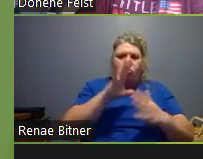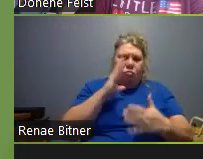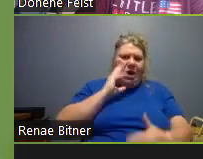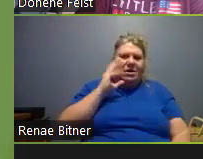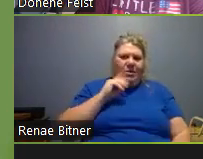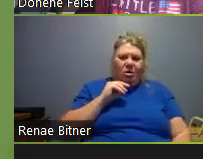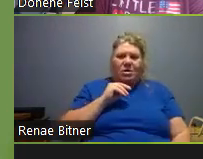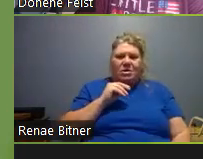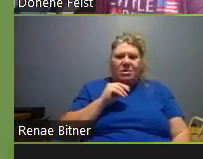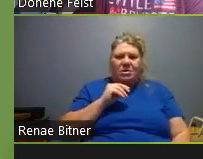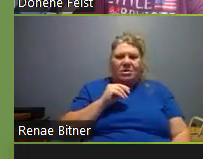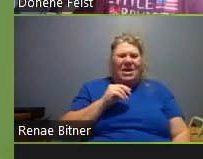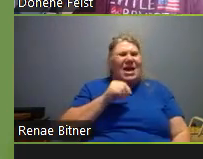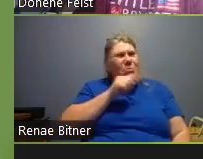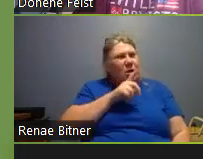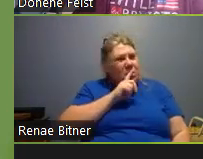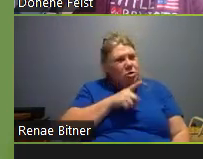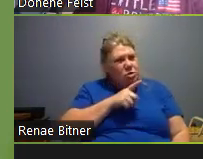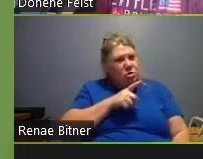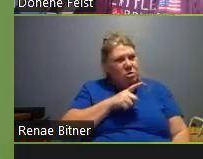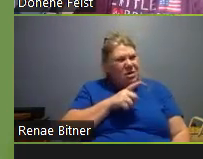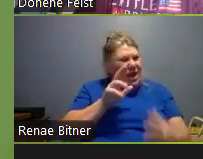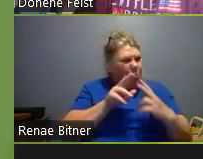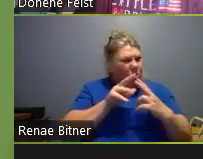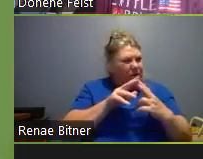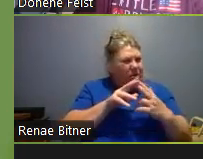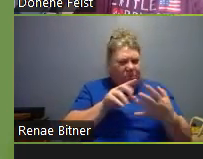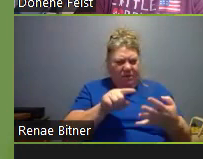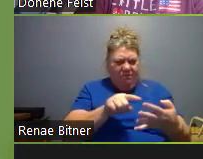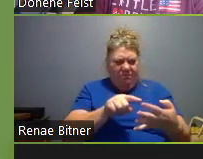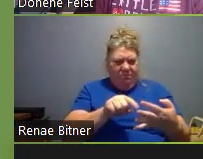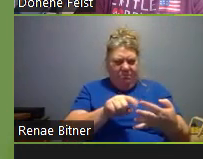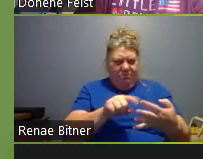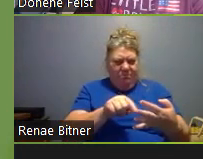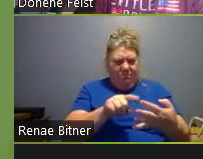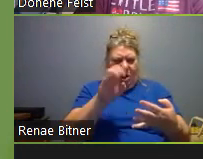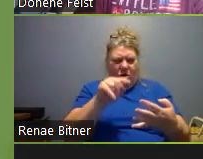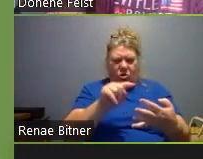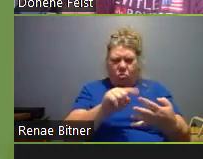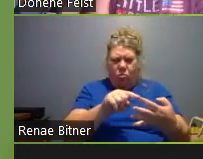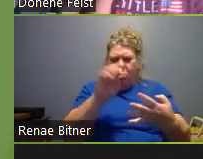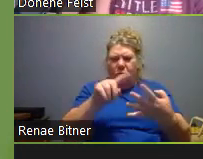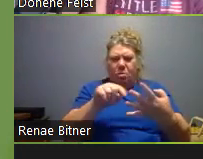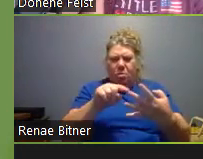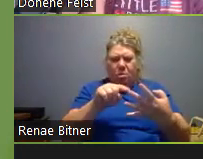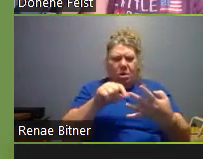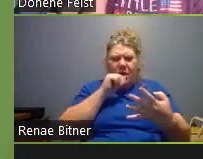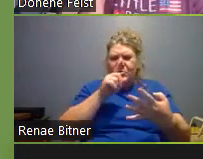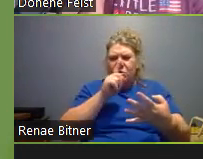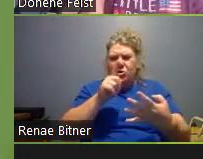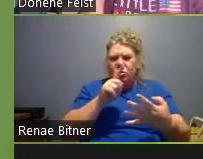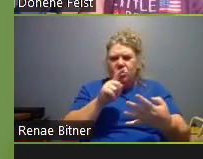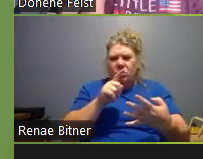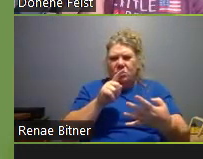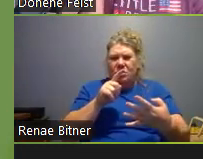I'm not sure. It's either going to be the first or second weekend in October. I'm not sure that it's going to be in Edgeley this